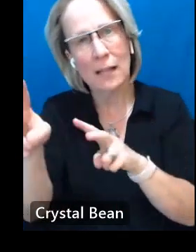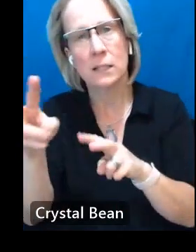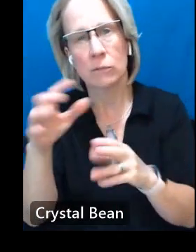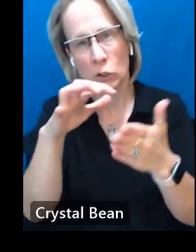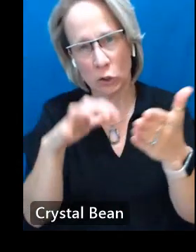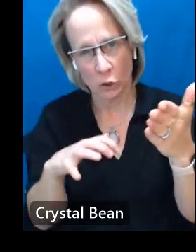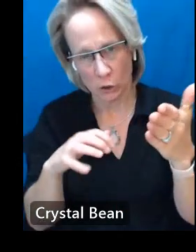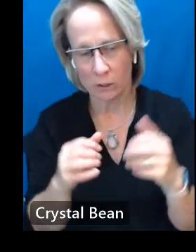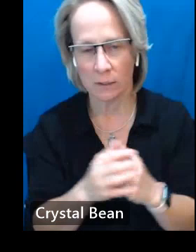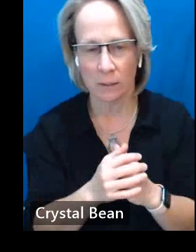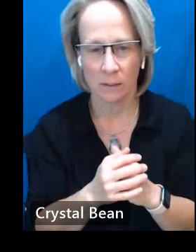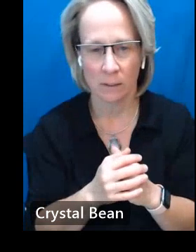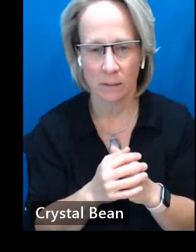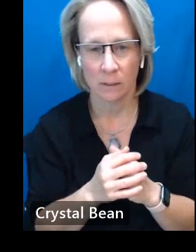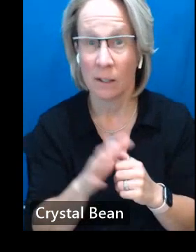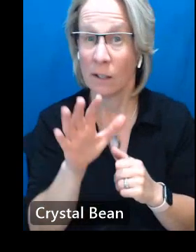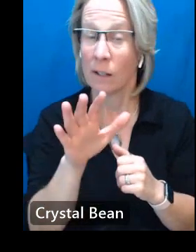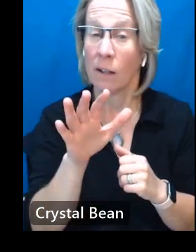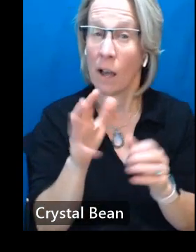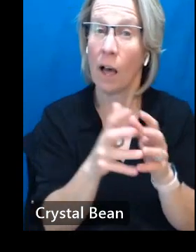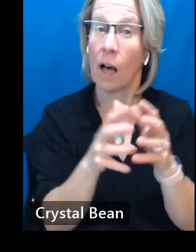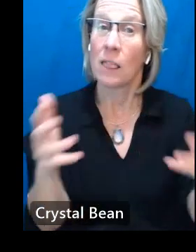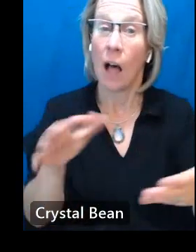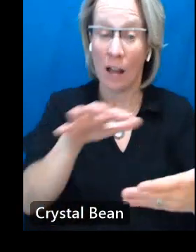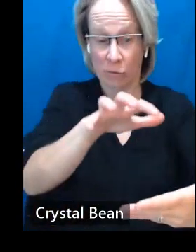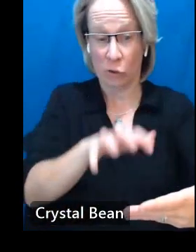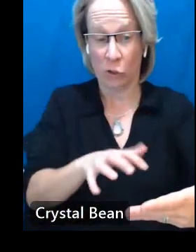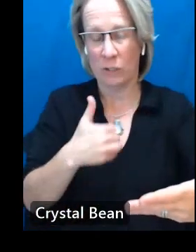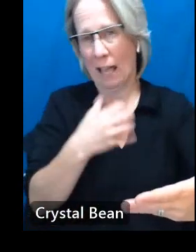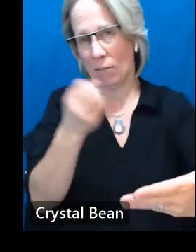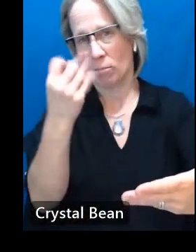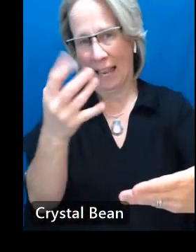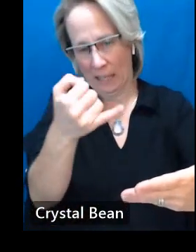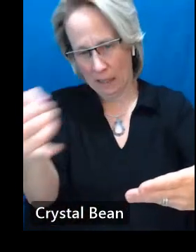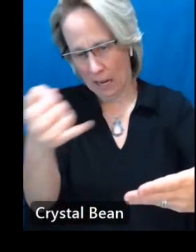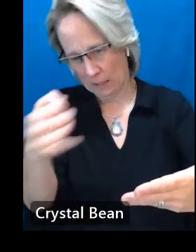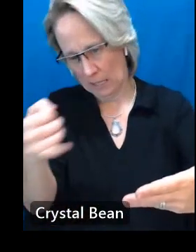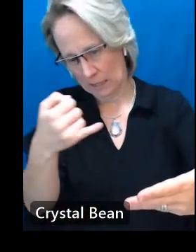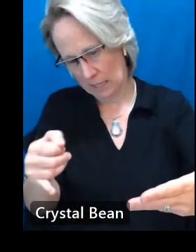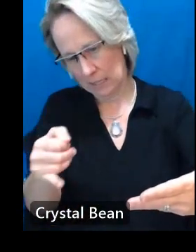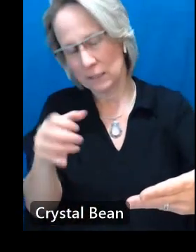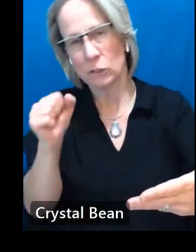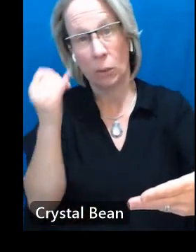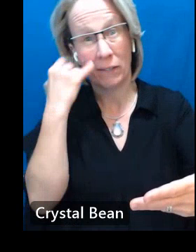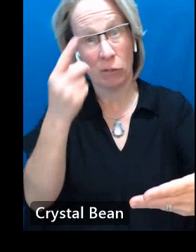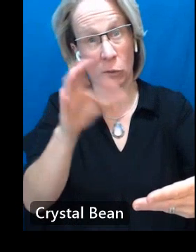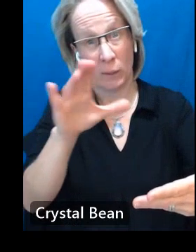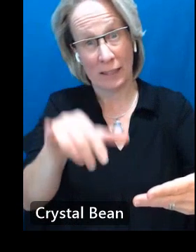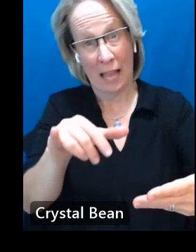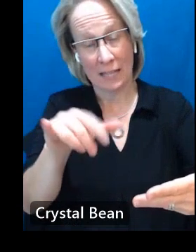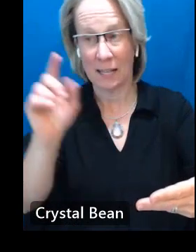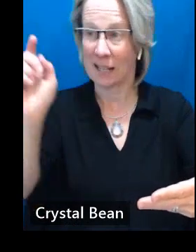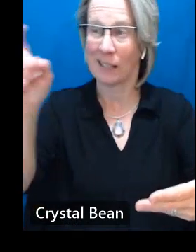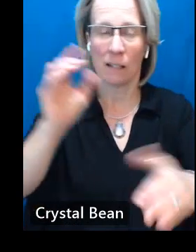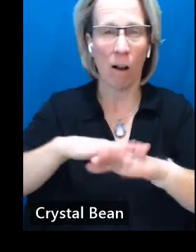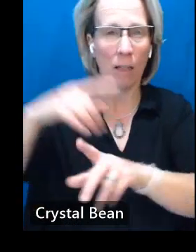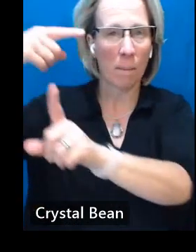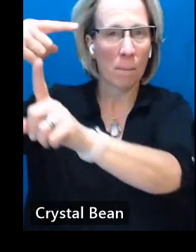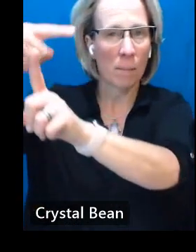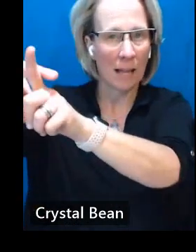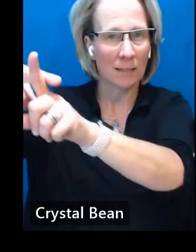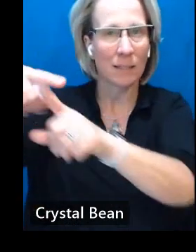of journals will have multiple lines. So if you're doing that, you want to click on the plus. That will create a new